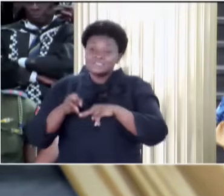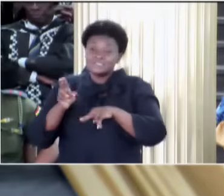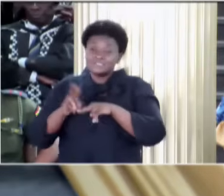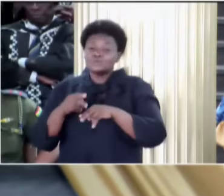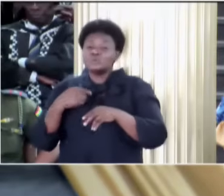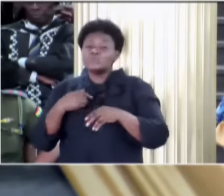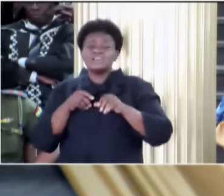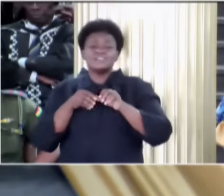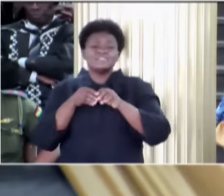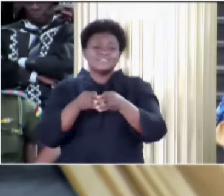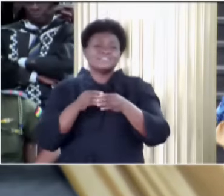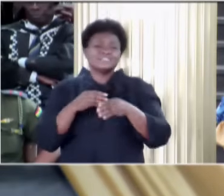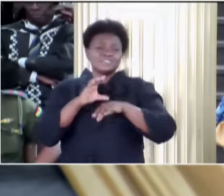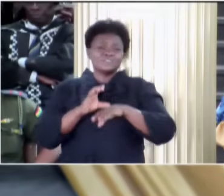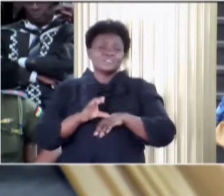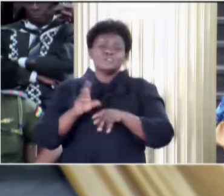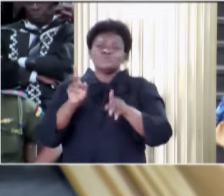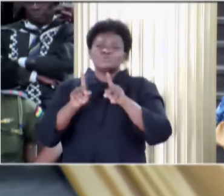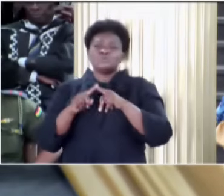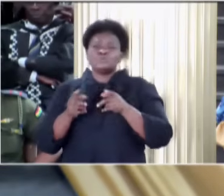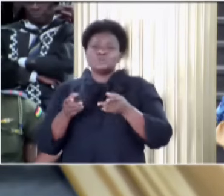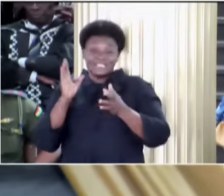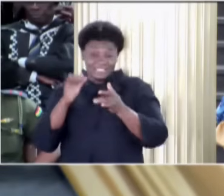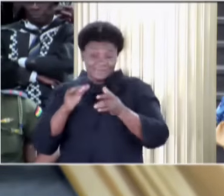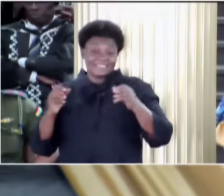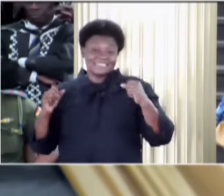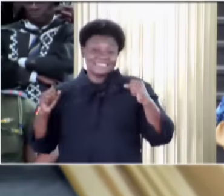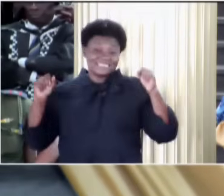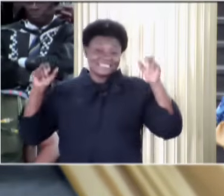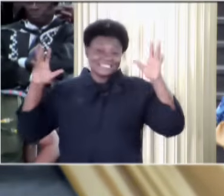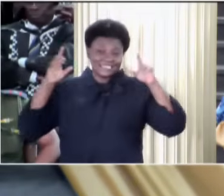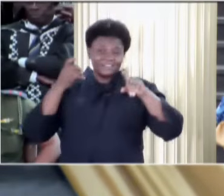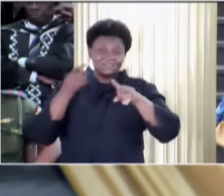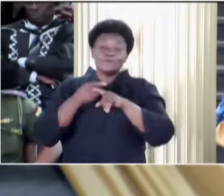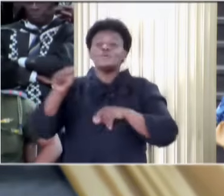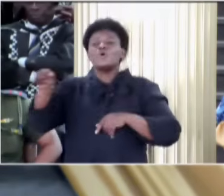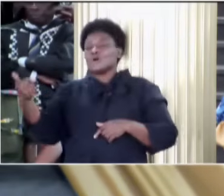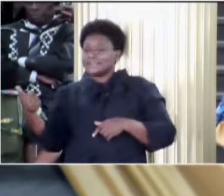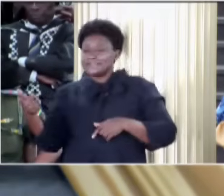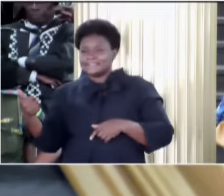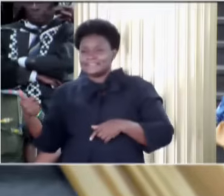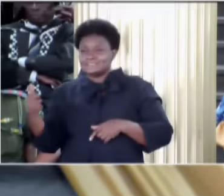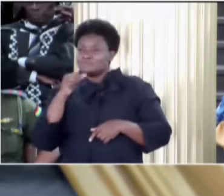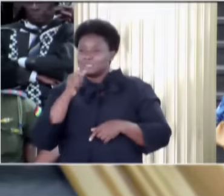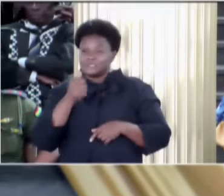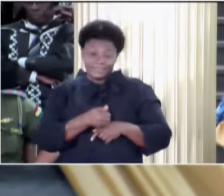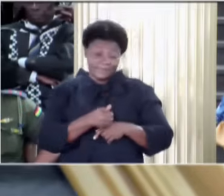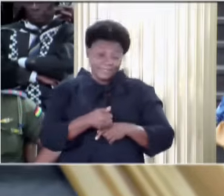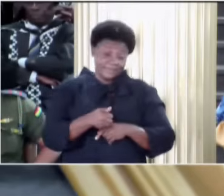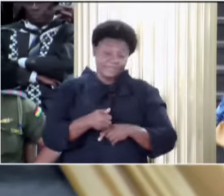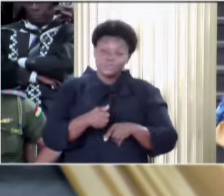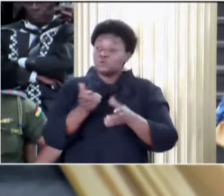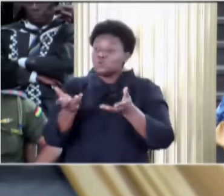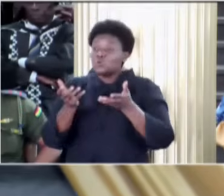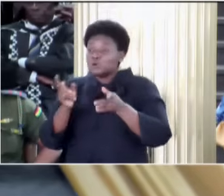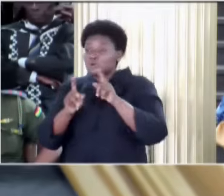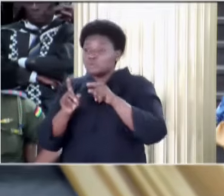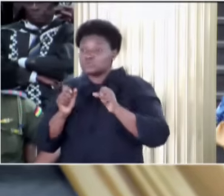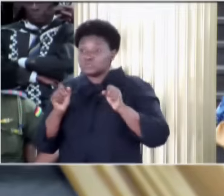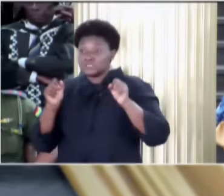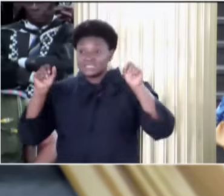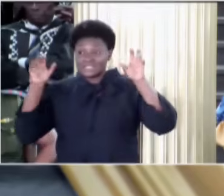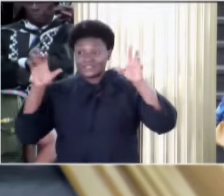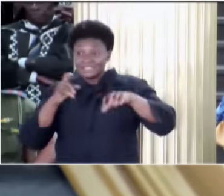culture where people expect sacrifice only from others. But we want people to sacrifice their time, their money,